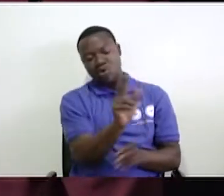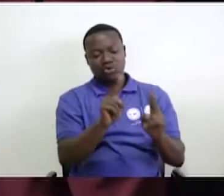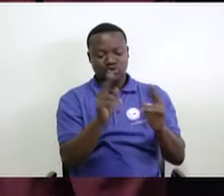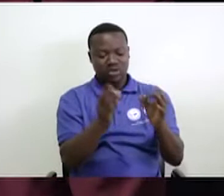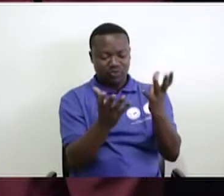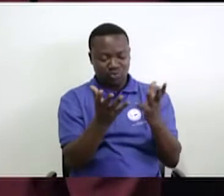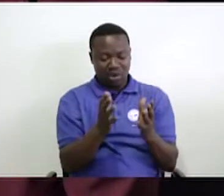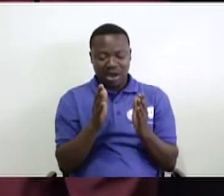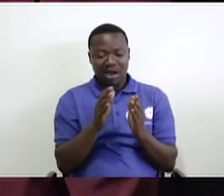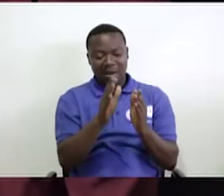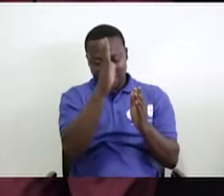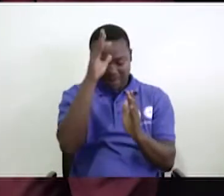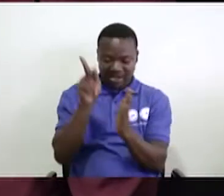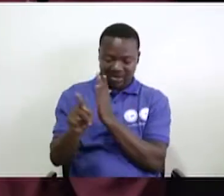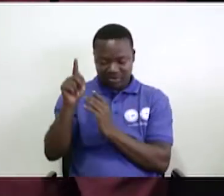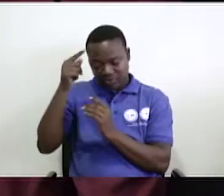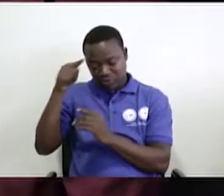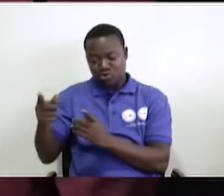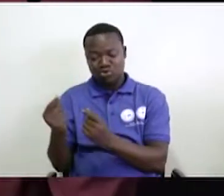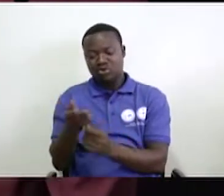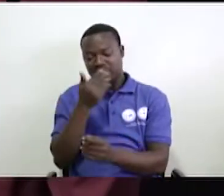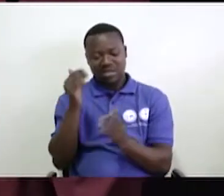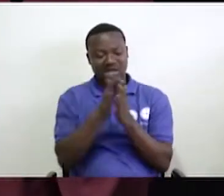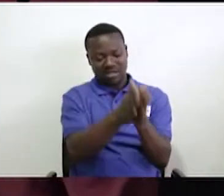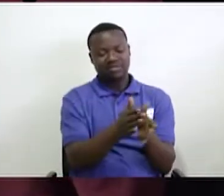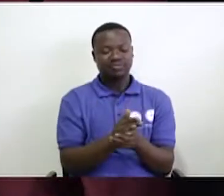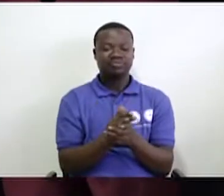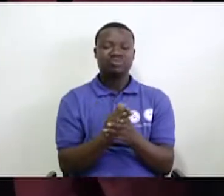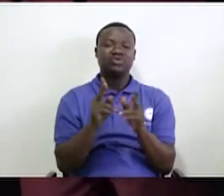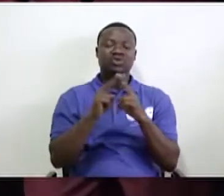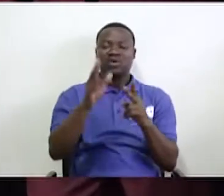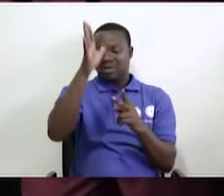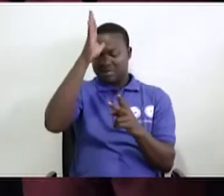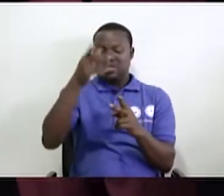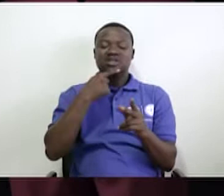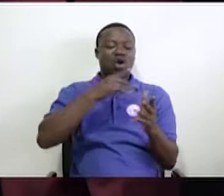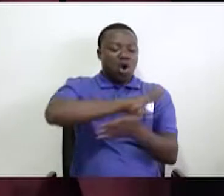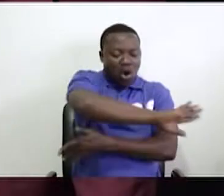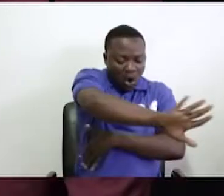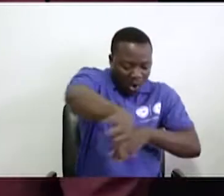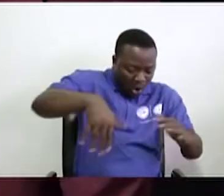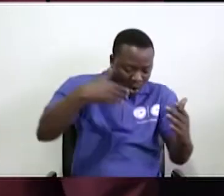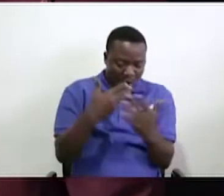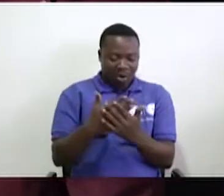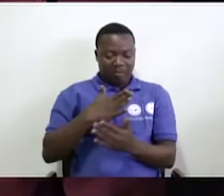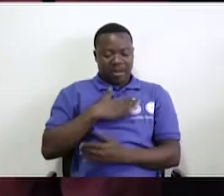papa no ekum bi ma wa na de se se wo ye ni se obisa. See, the father says all that I have is yours. Enti e jani